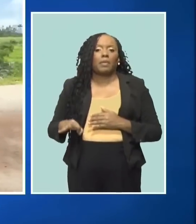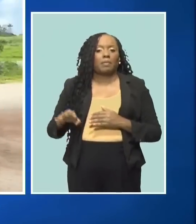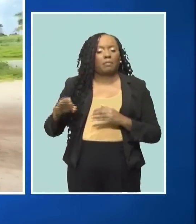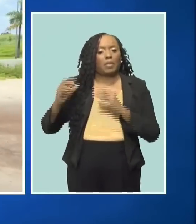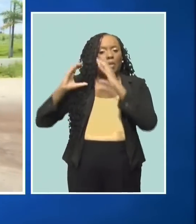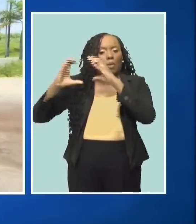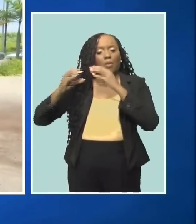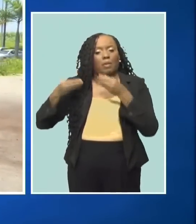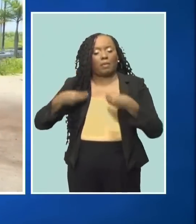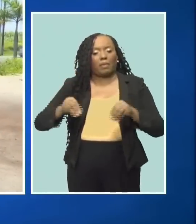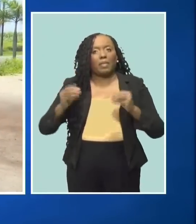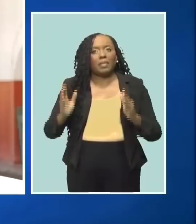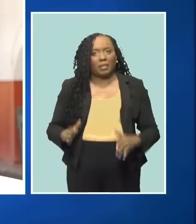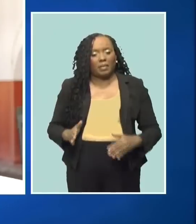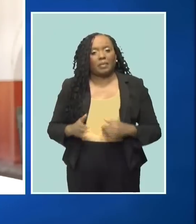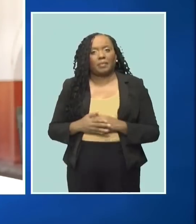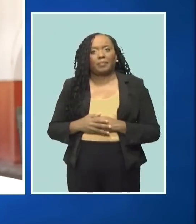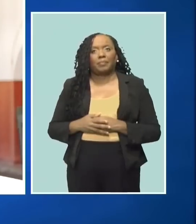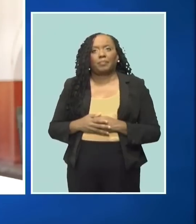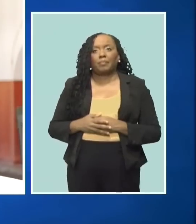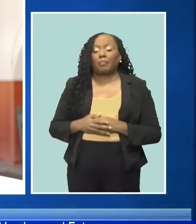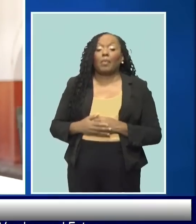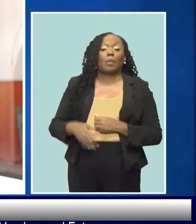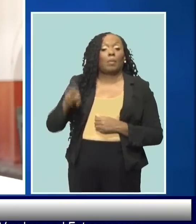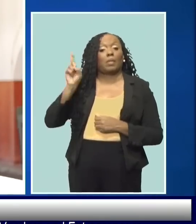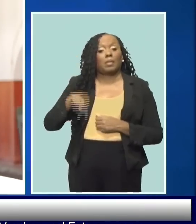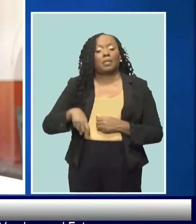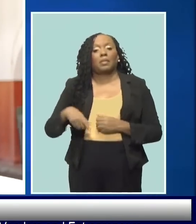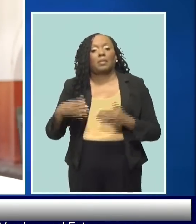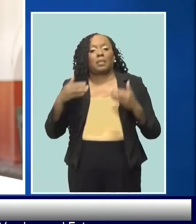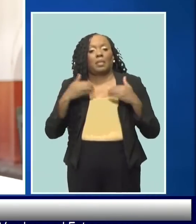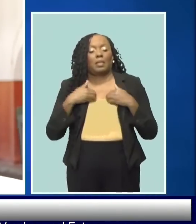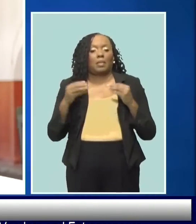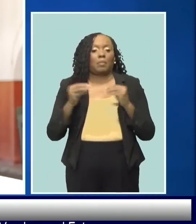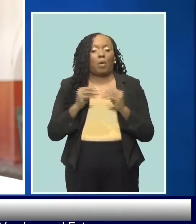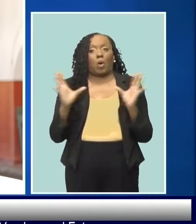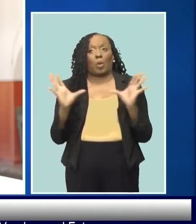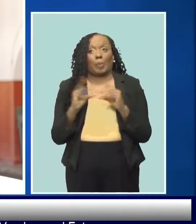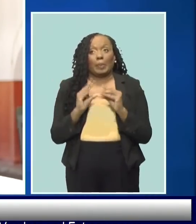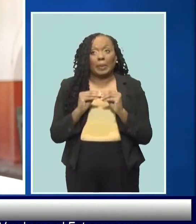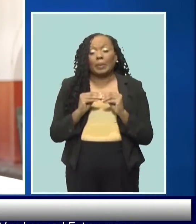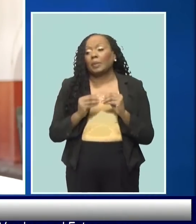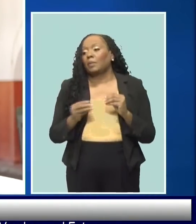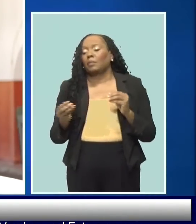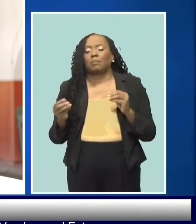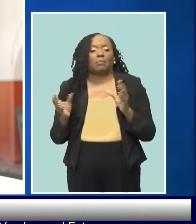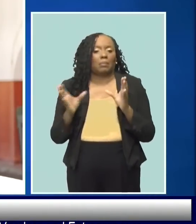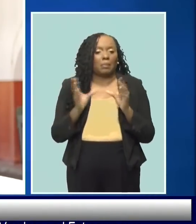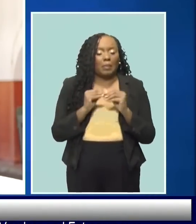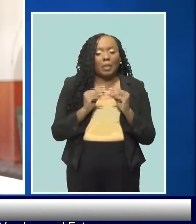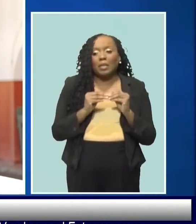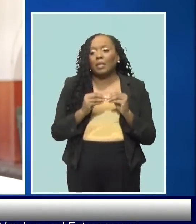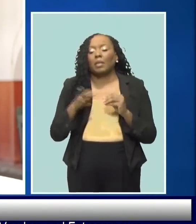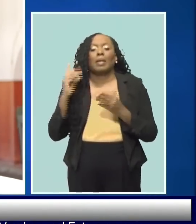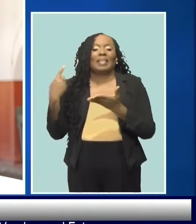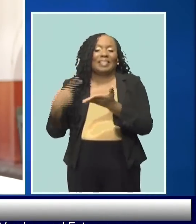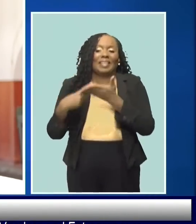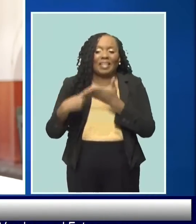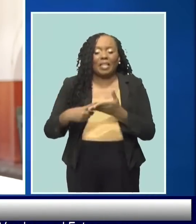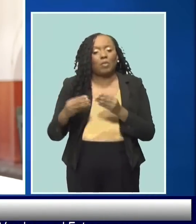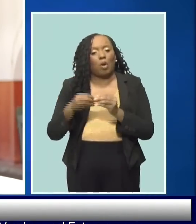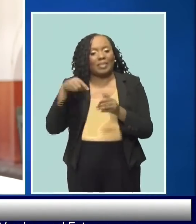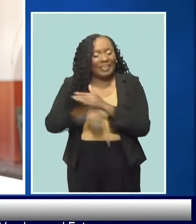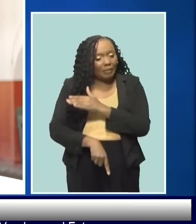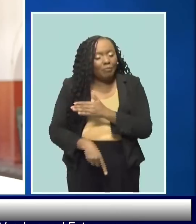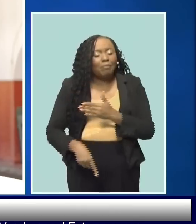vending community a little more. We would need to have a few more town hall meetings, a few more meetings where this matter would be discussed in